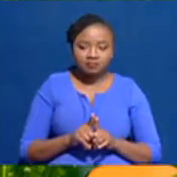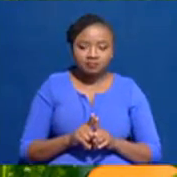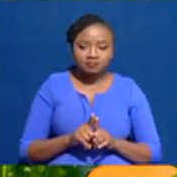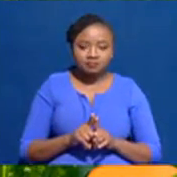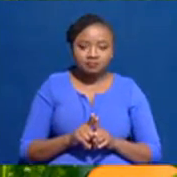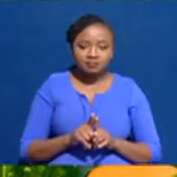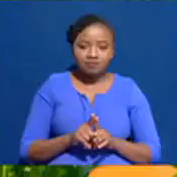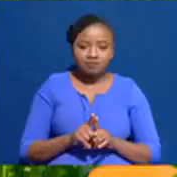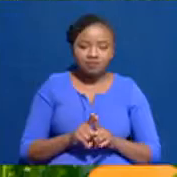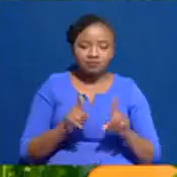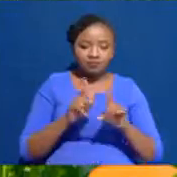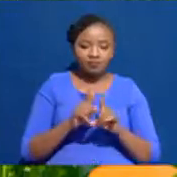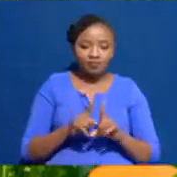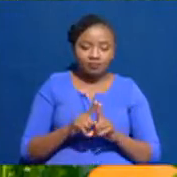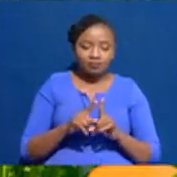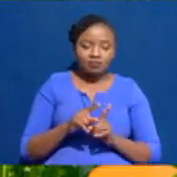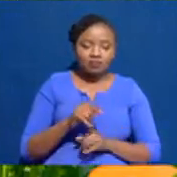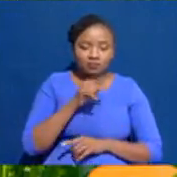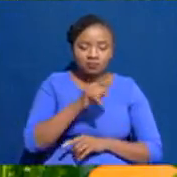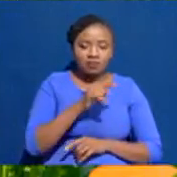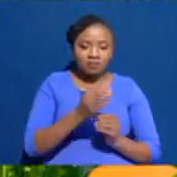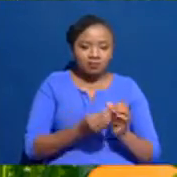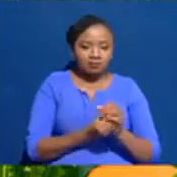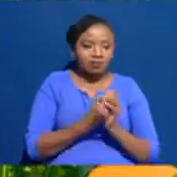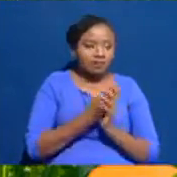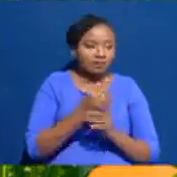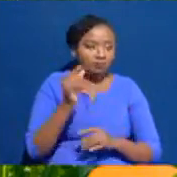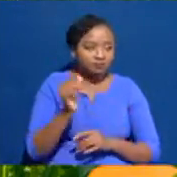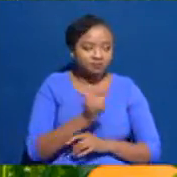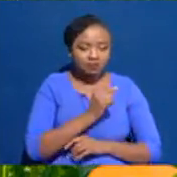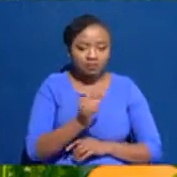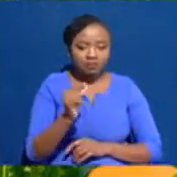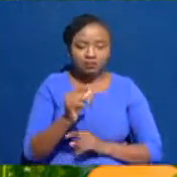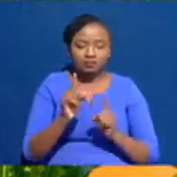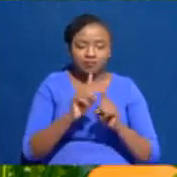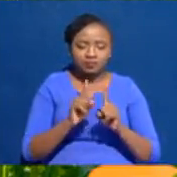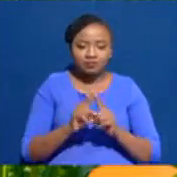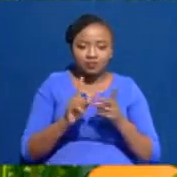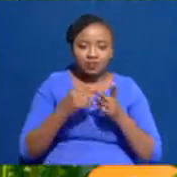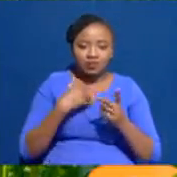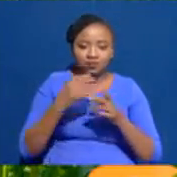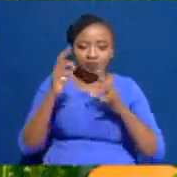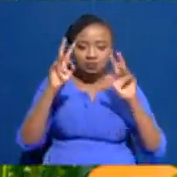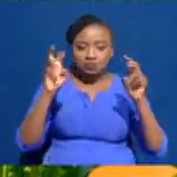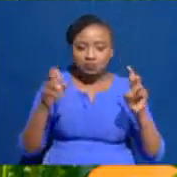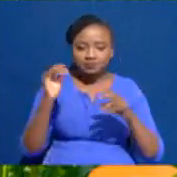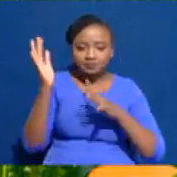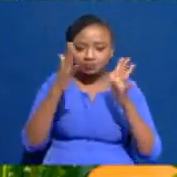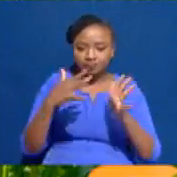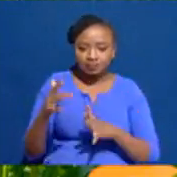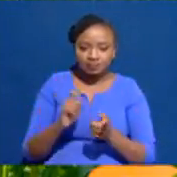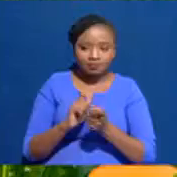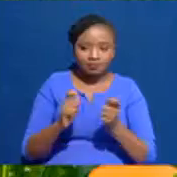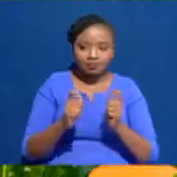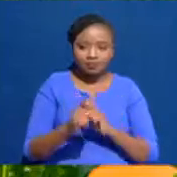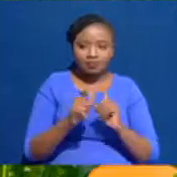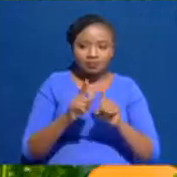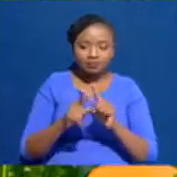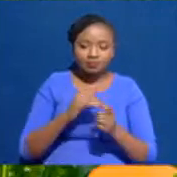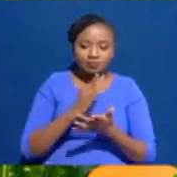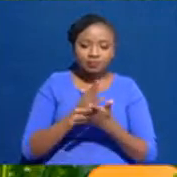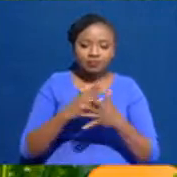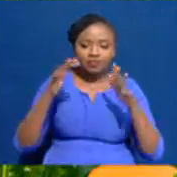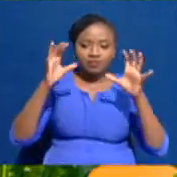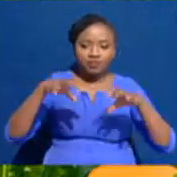they take to mature is pretty much shorter than the rest. We have issues of climate change. Rains have been, if not